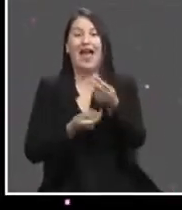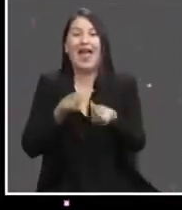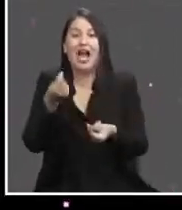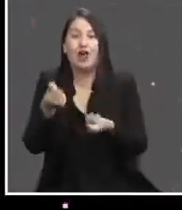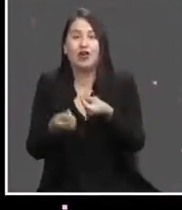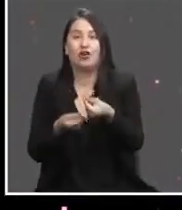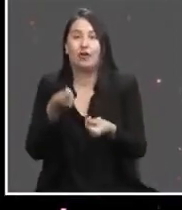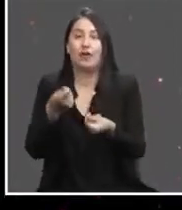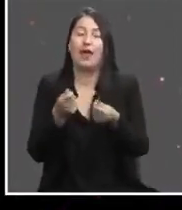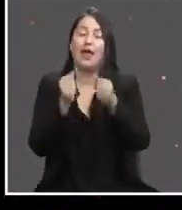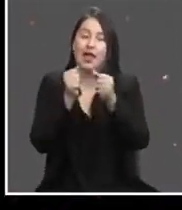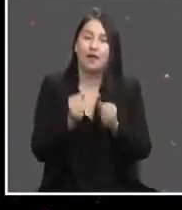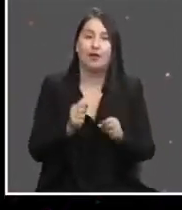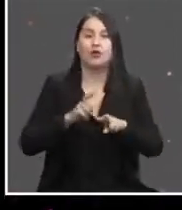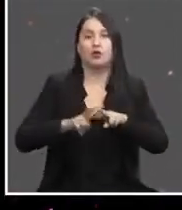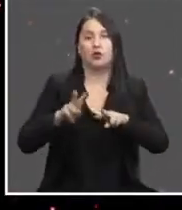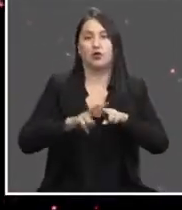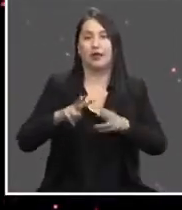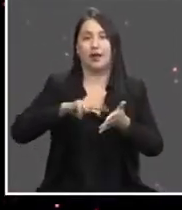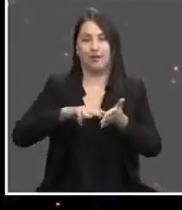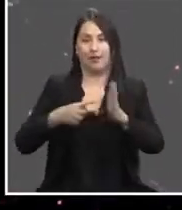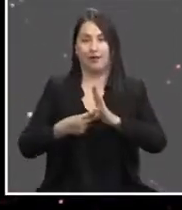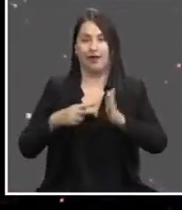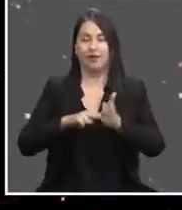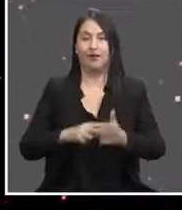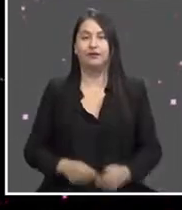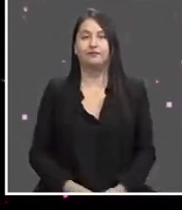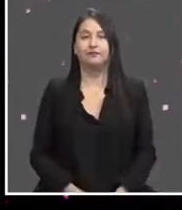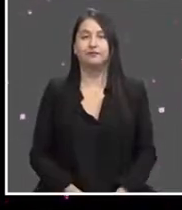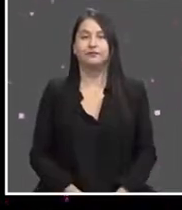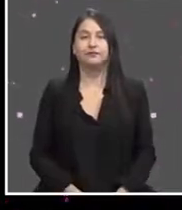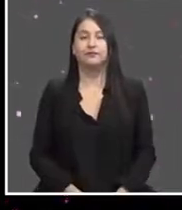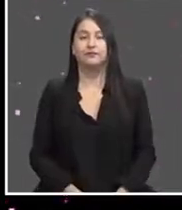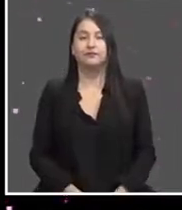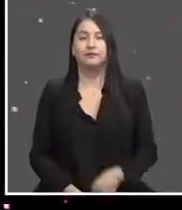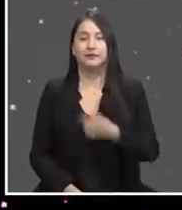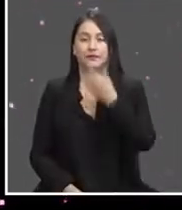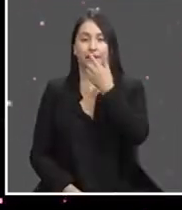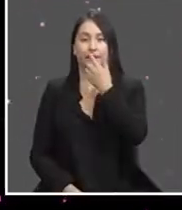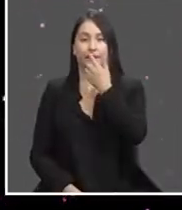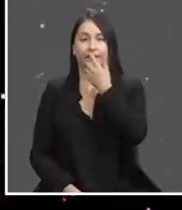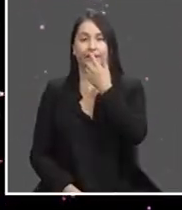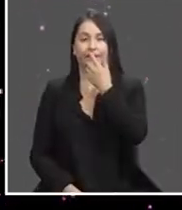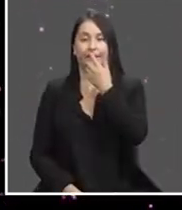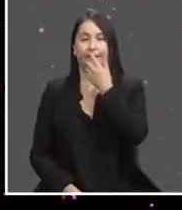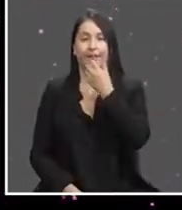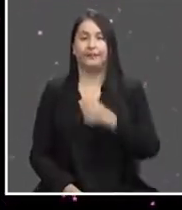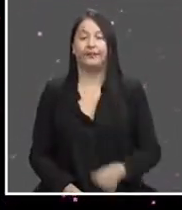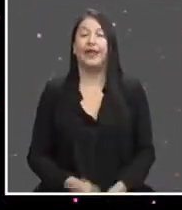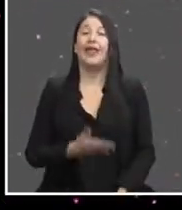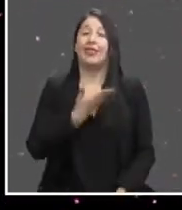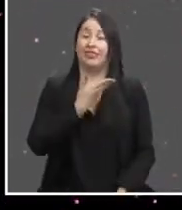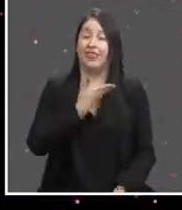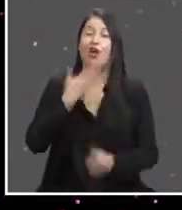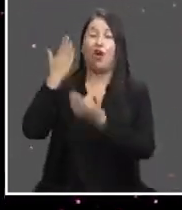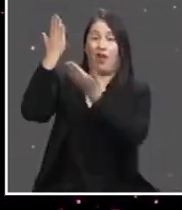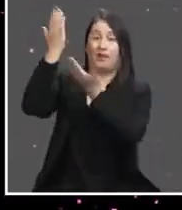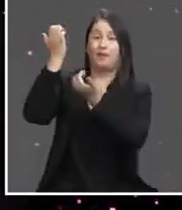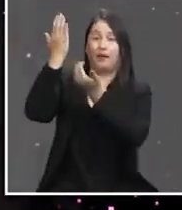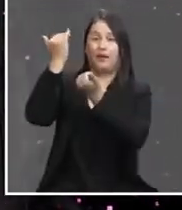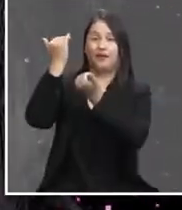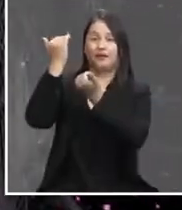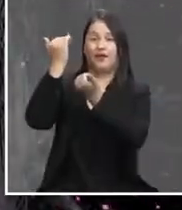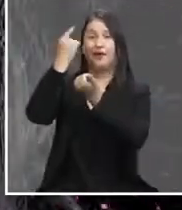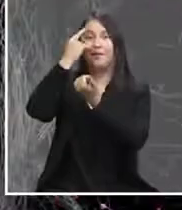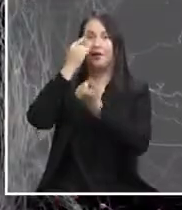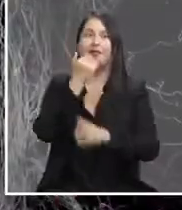one hand, but I'm also increasingly losing hope, because it's hard to look at the legacy of climate change and not